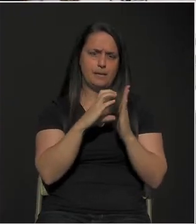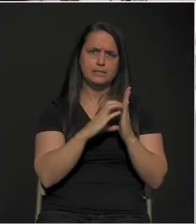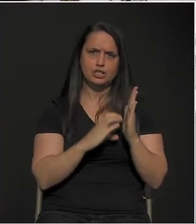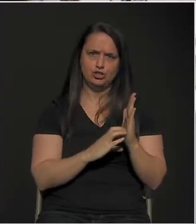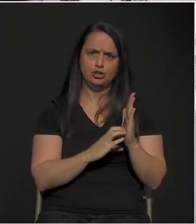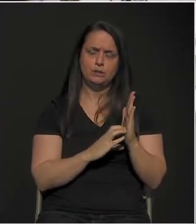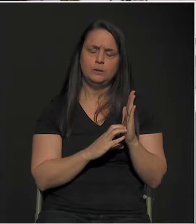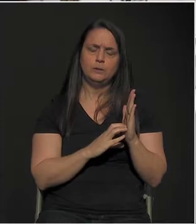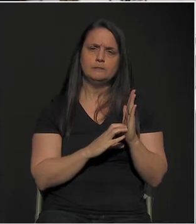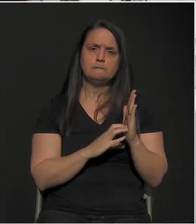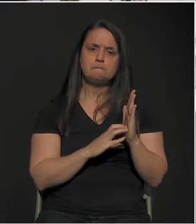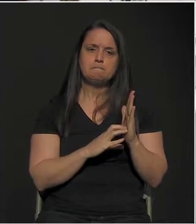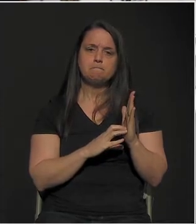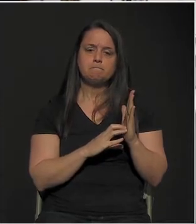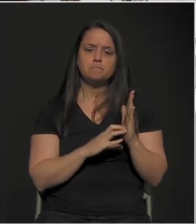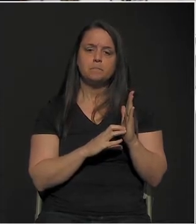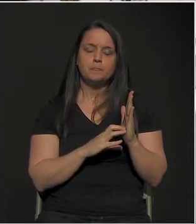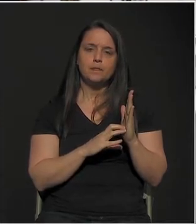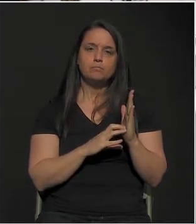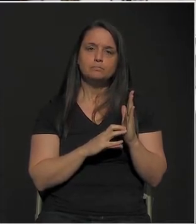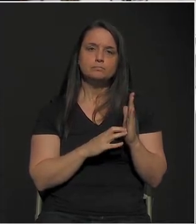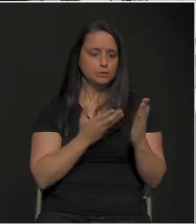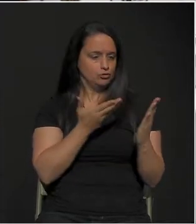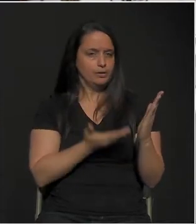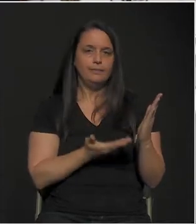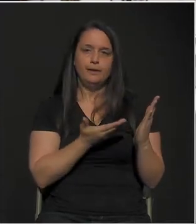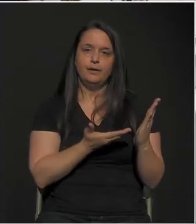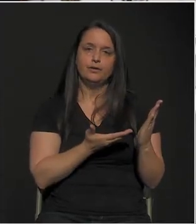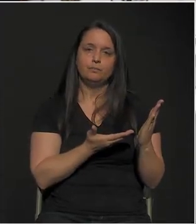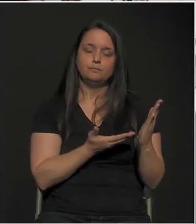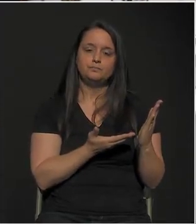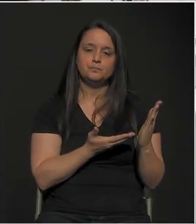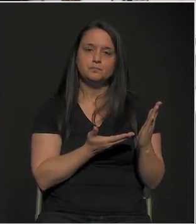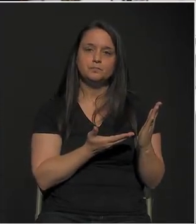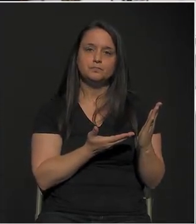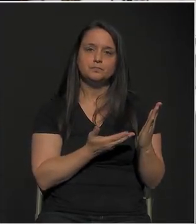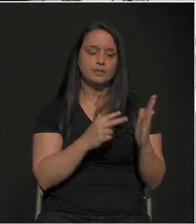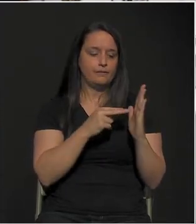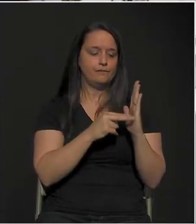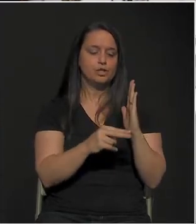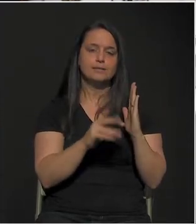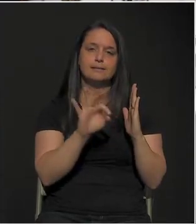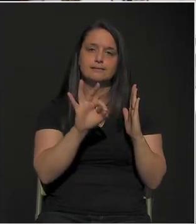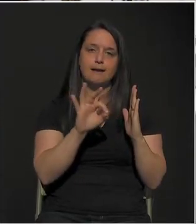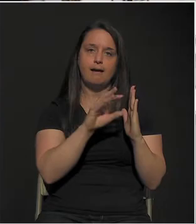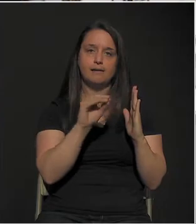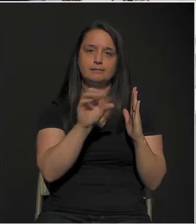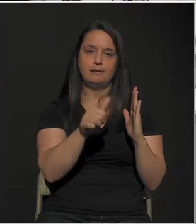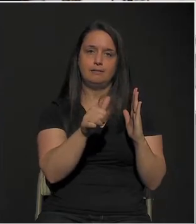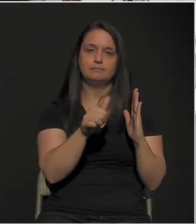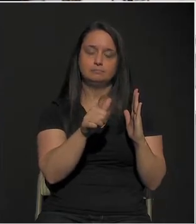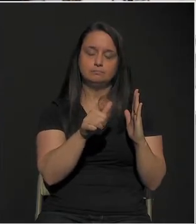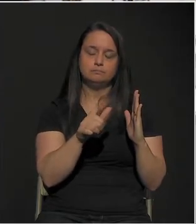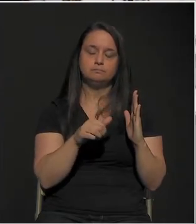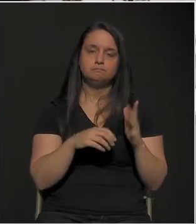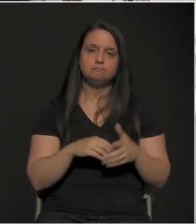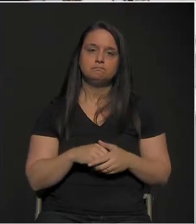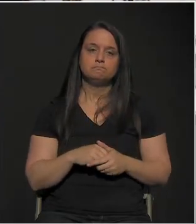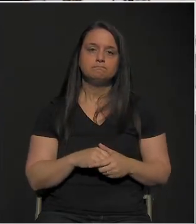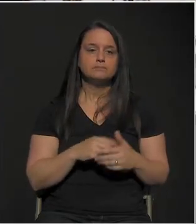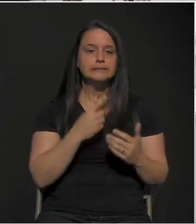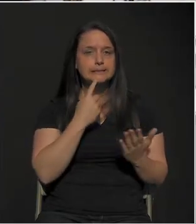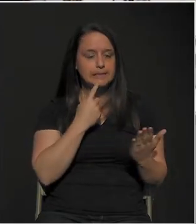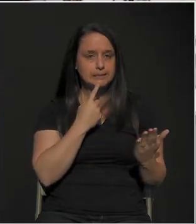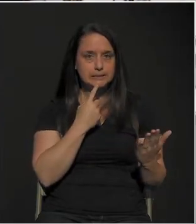shouldn't have, but it's right there in verses 9 and 10. It